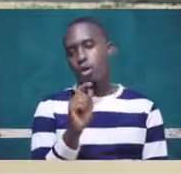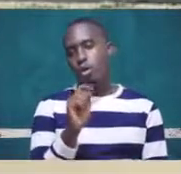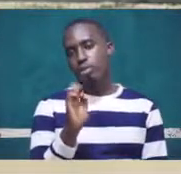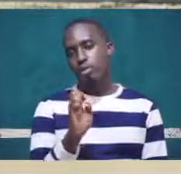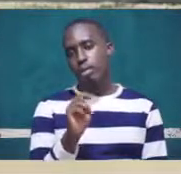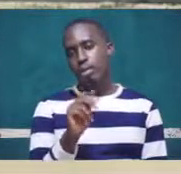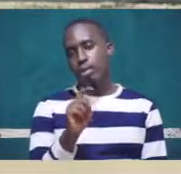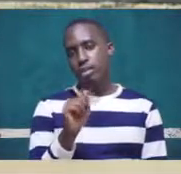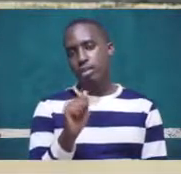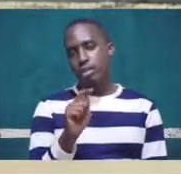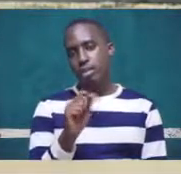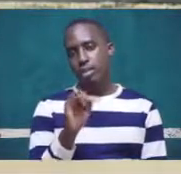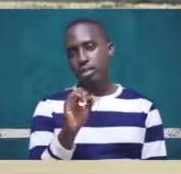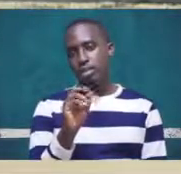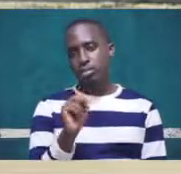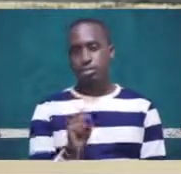price,